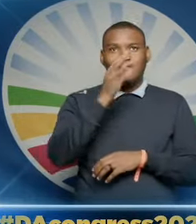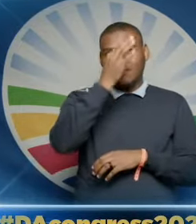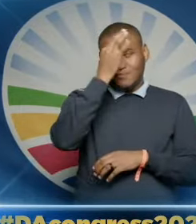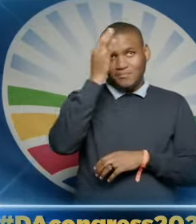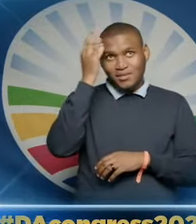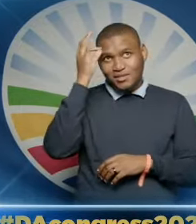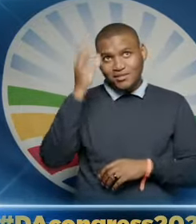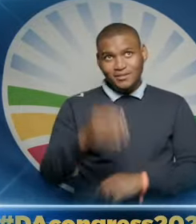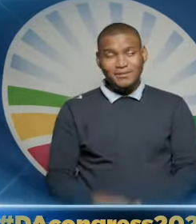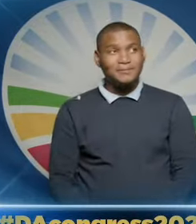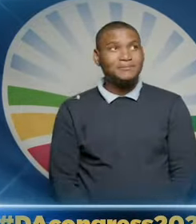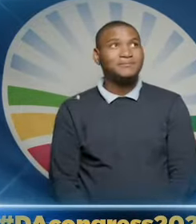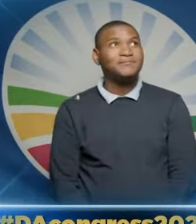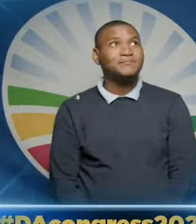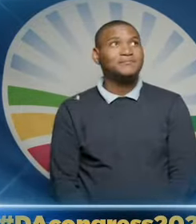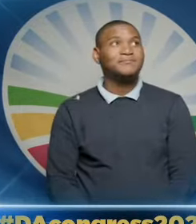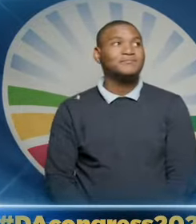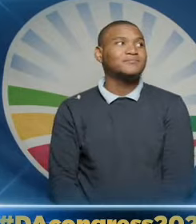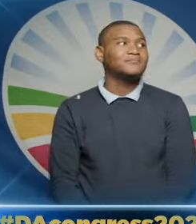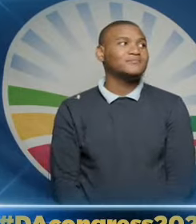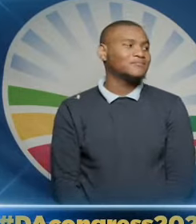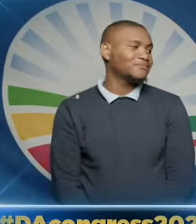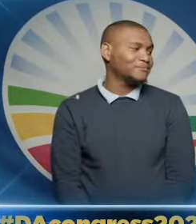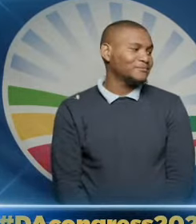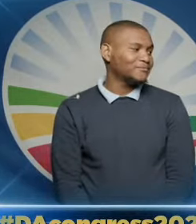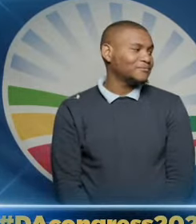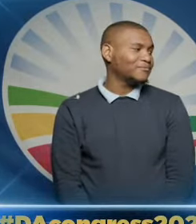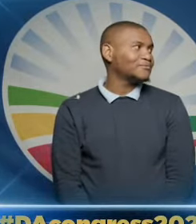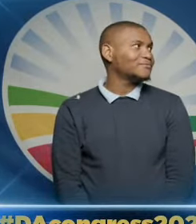John, to take our place over there. Once you're ready, please start.